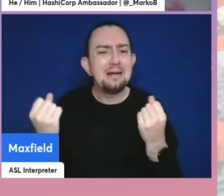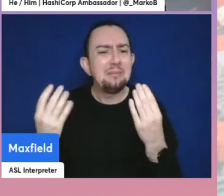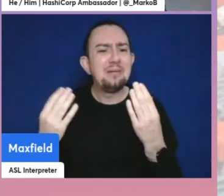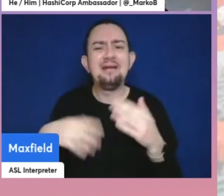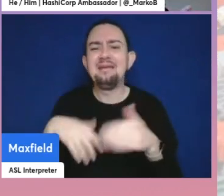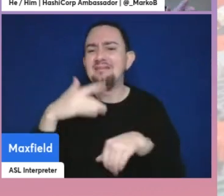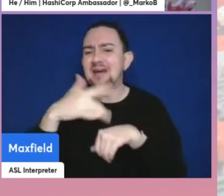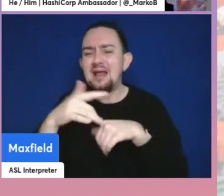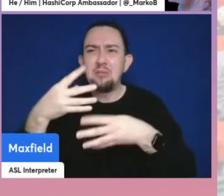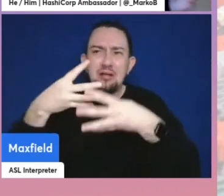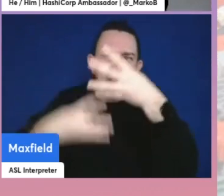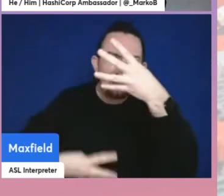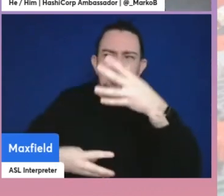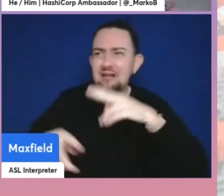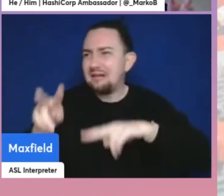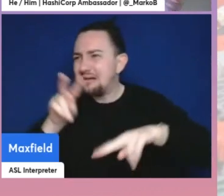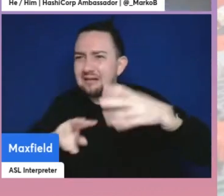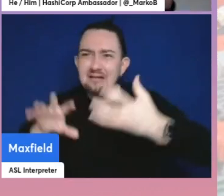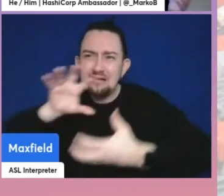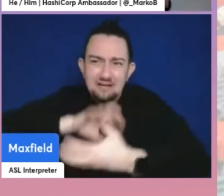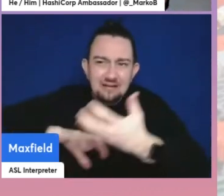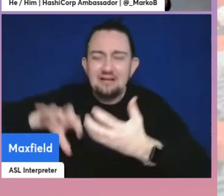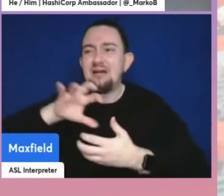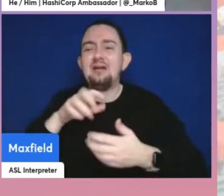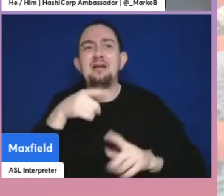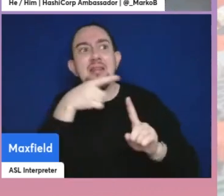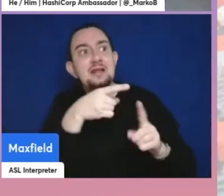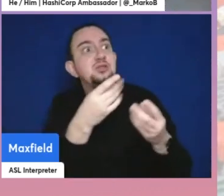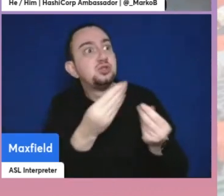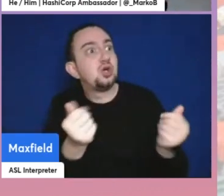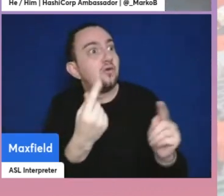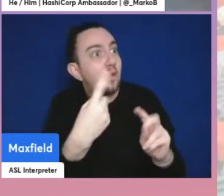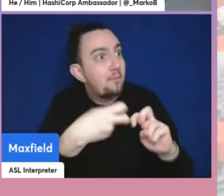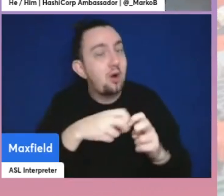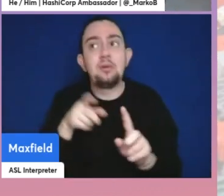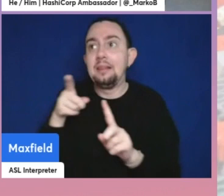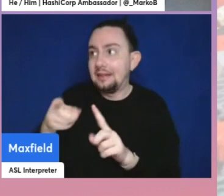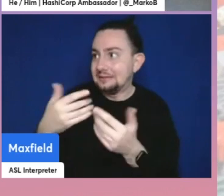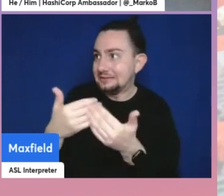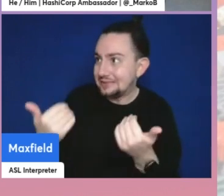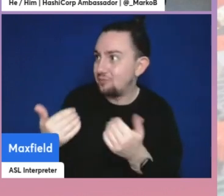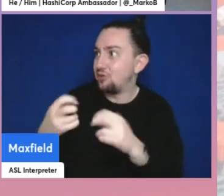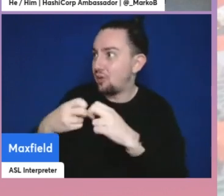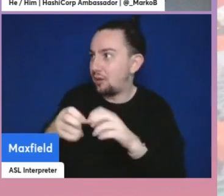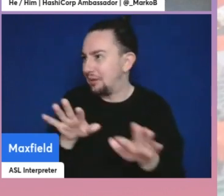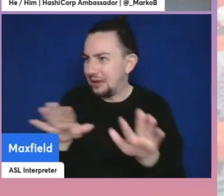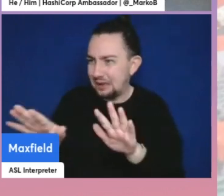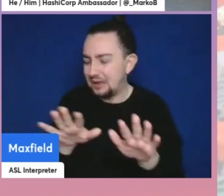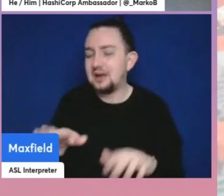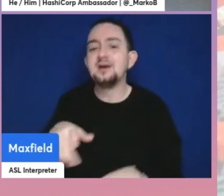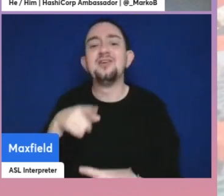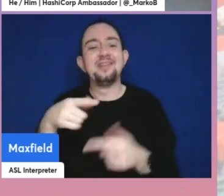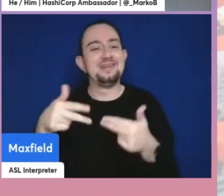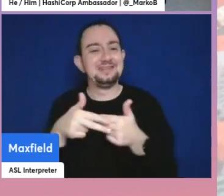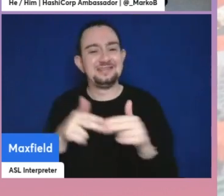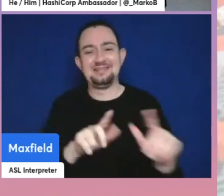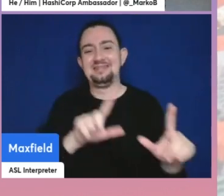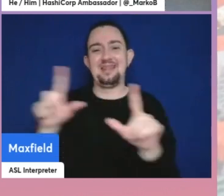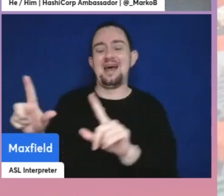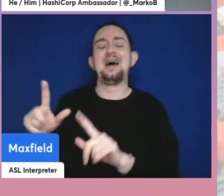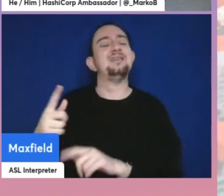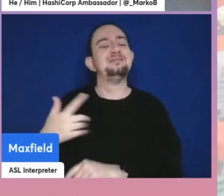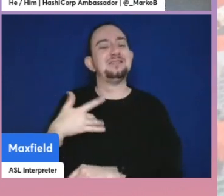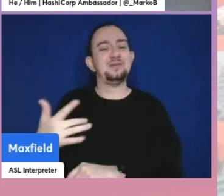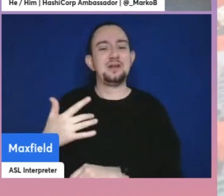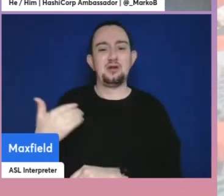to solve a different problem. And, looking at this kind of, slide kind of always reminds me for some reason of